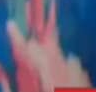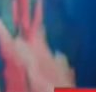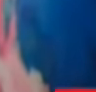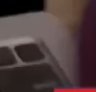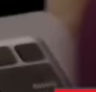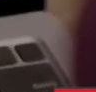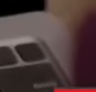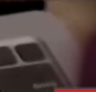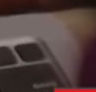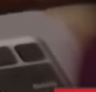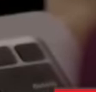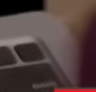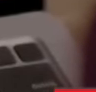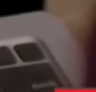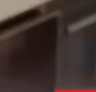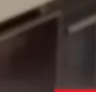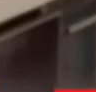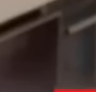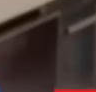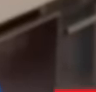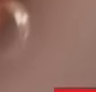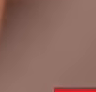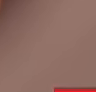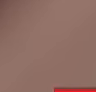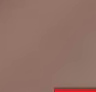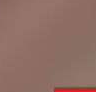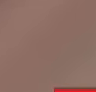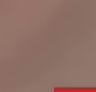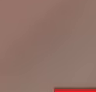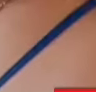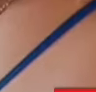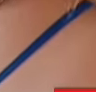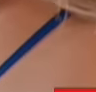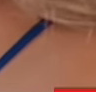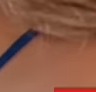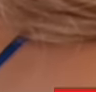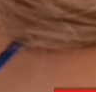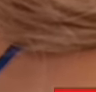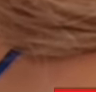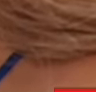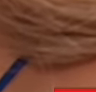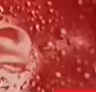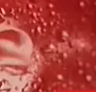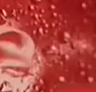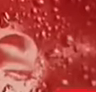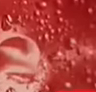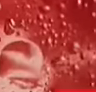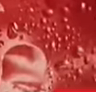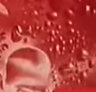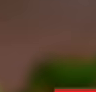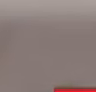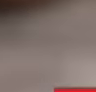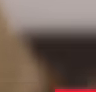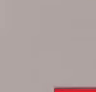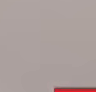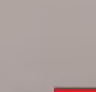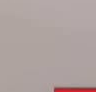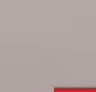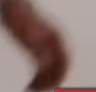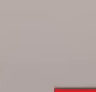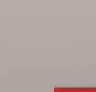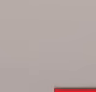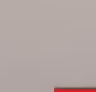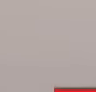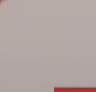Sometimes, life hints at your next step, sending you signs all around, even in unexpected